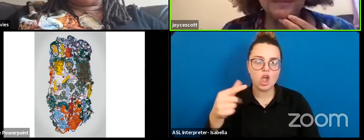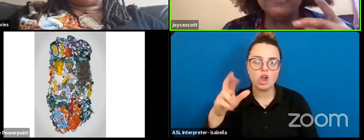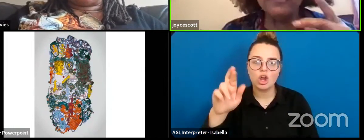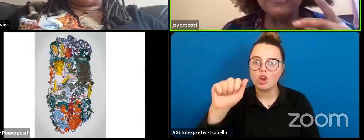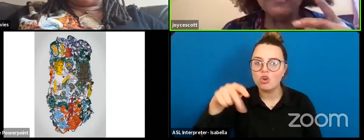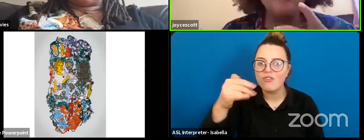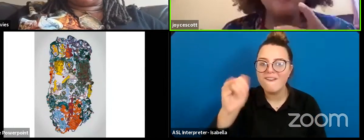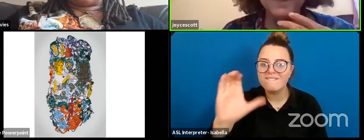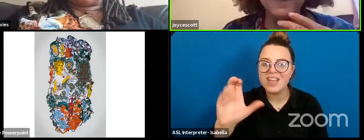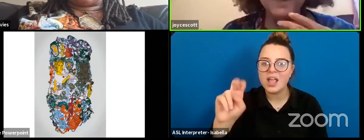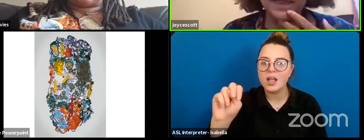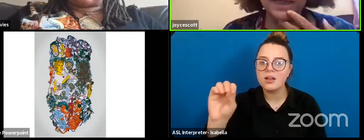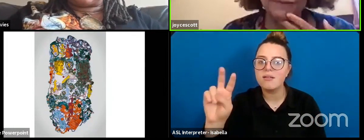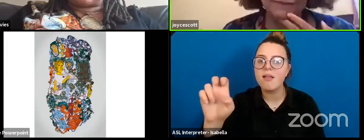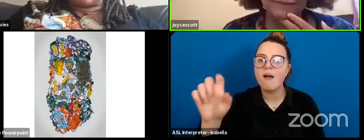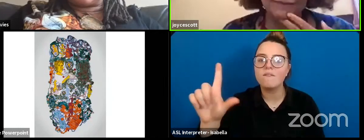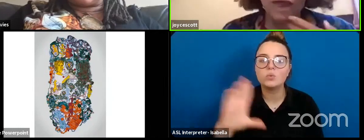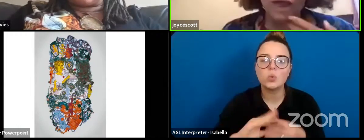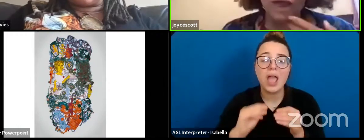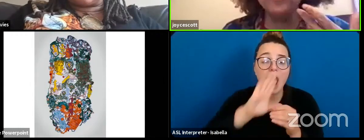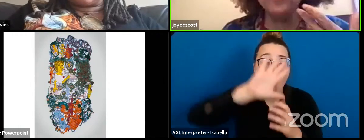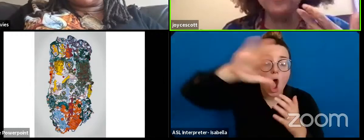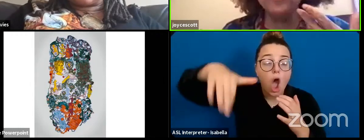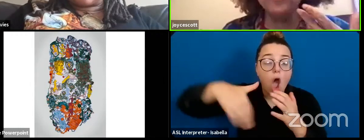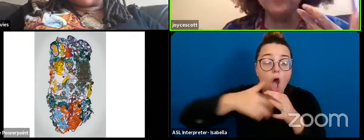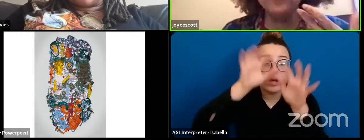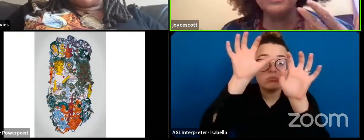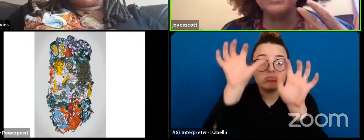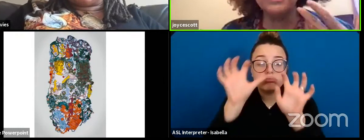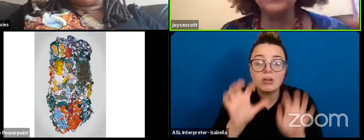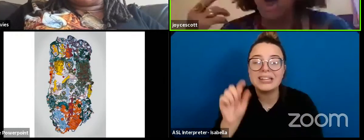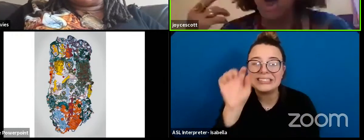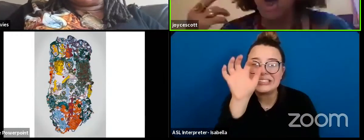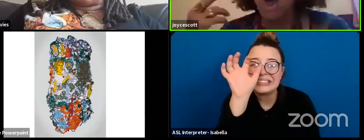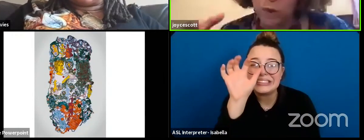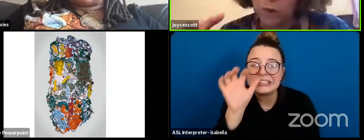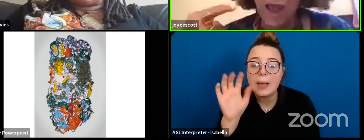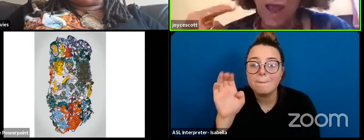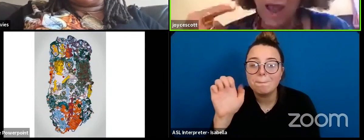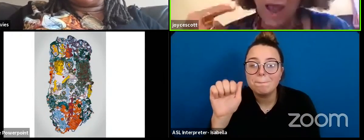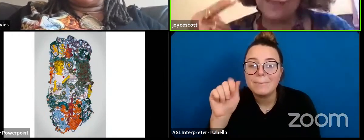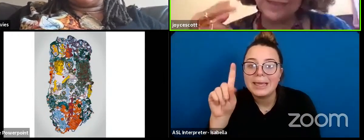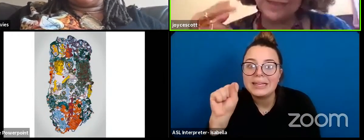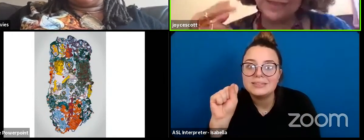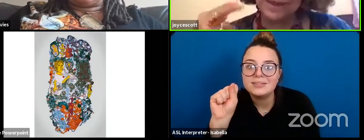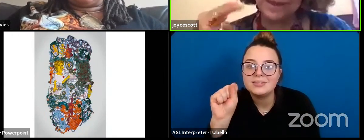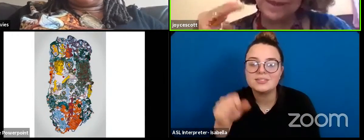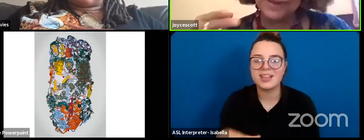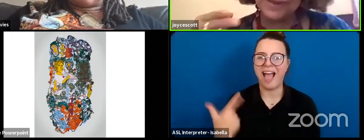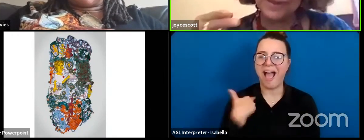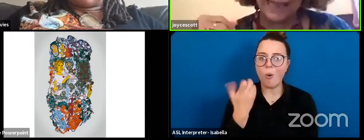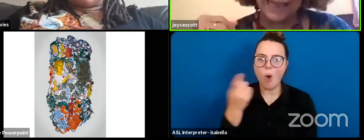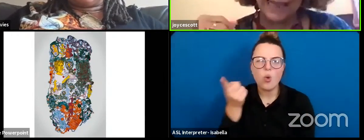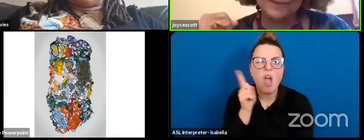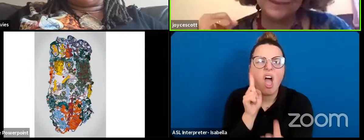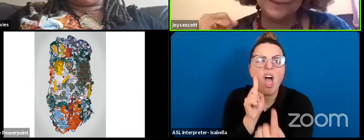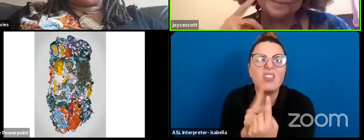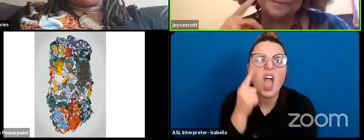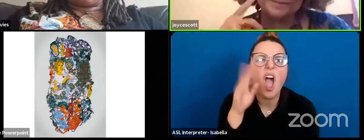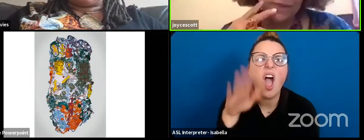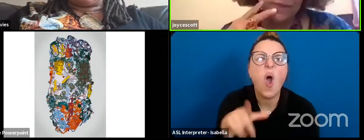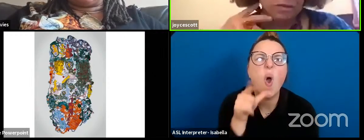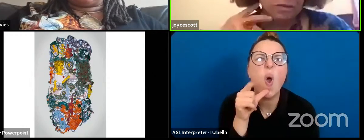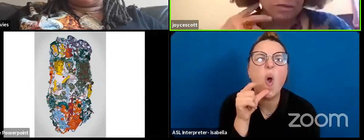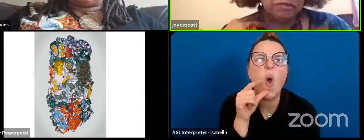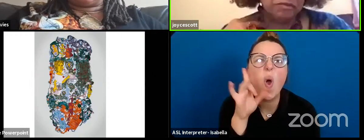it's all made by tiny beads. I want you to walk up to the work and say, who had the audacity to do that?